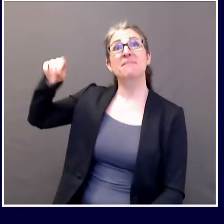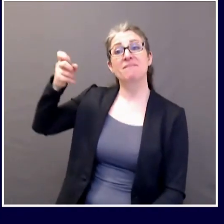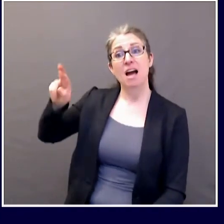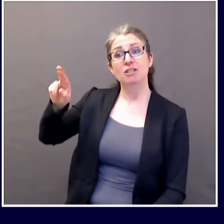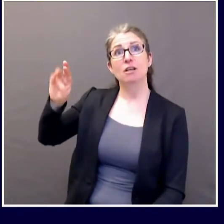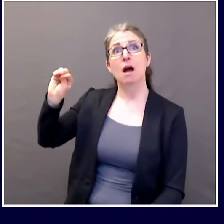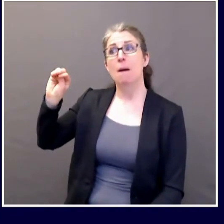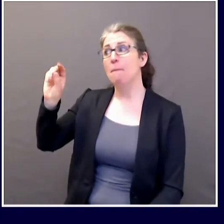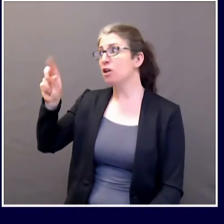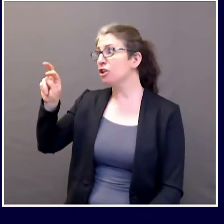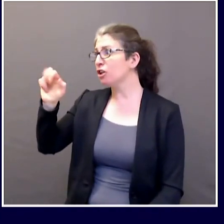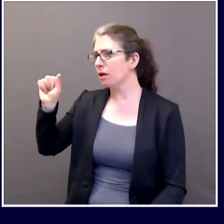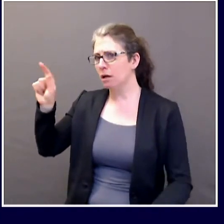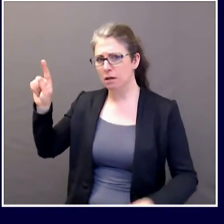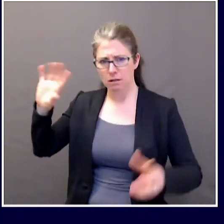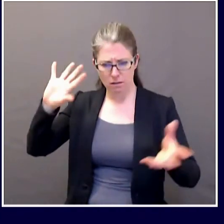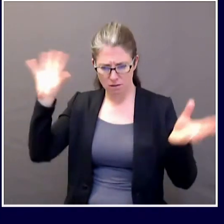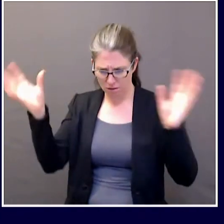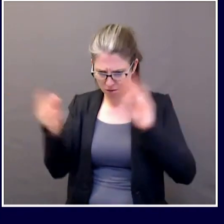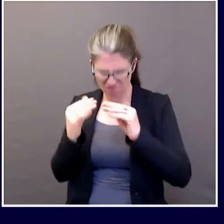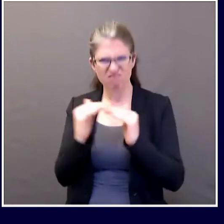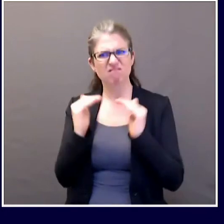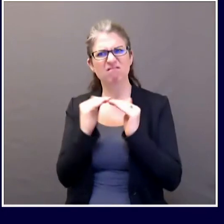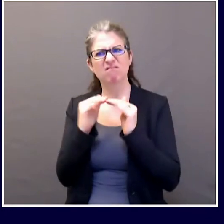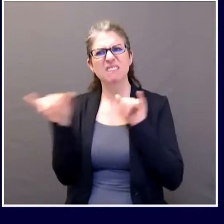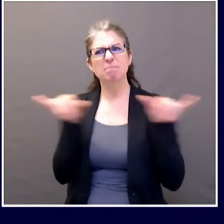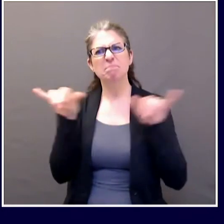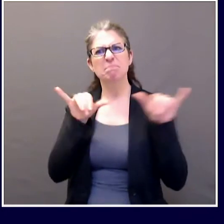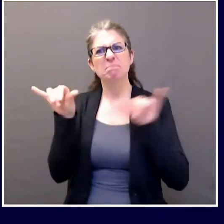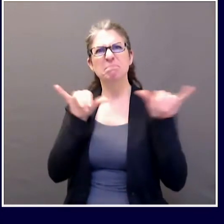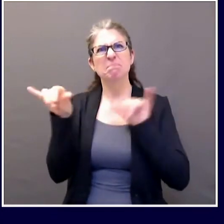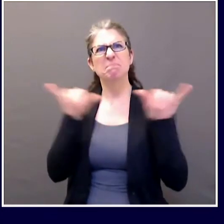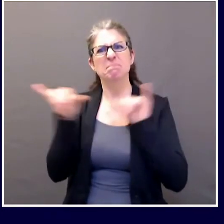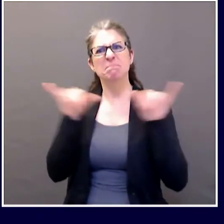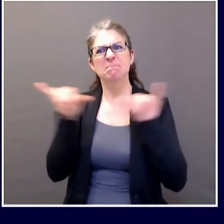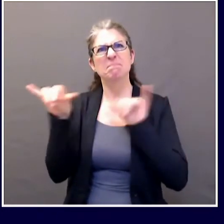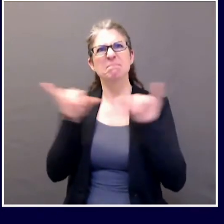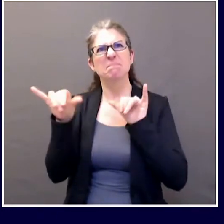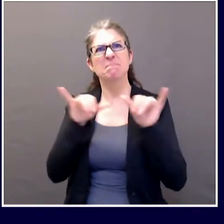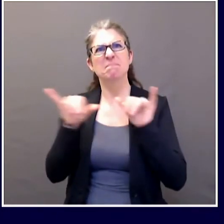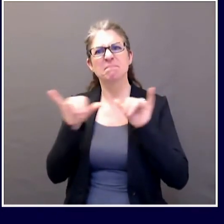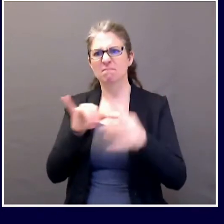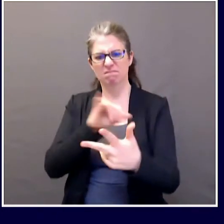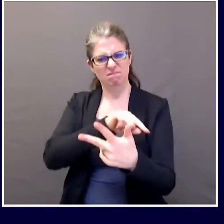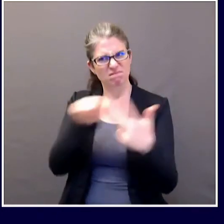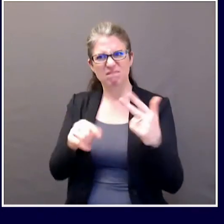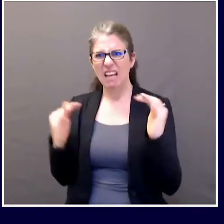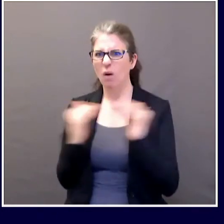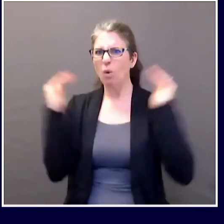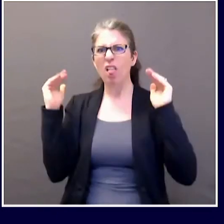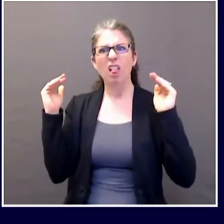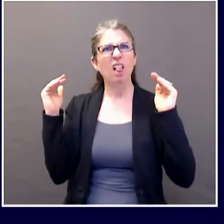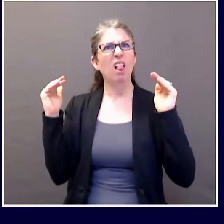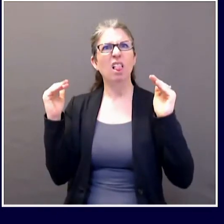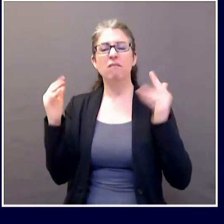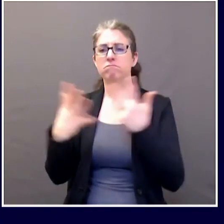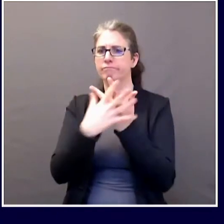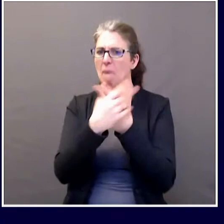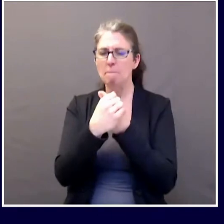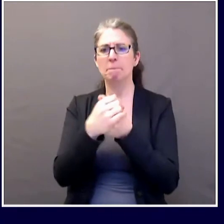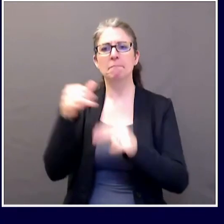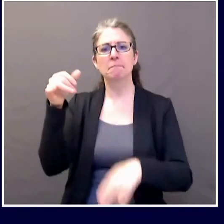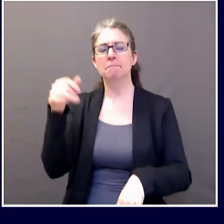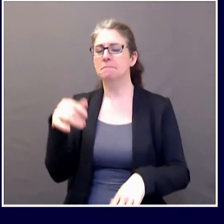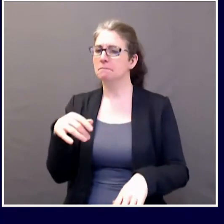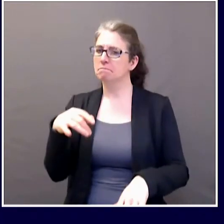efficacy at keeping people alive, keeping them out of the hospital with severe disease, and keeping them off of a ventilator.